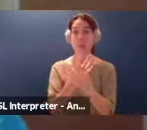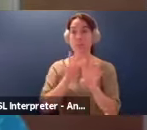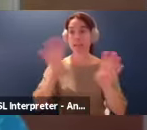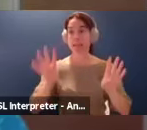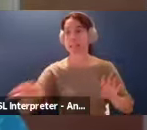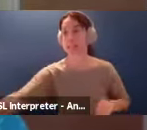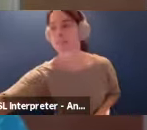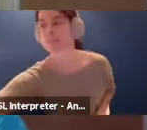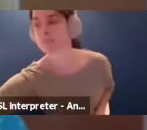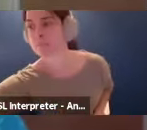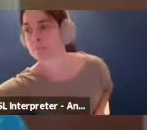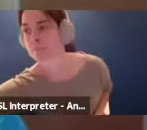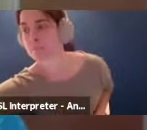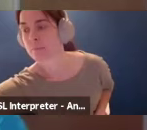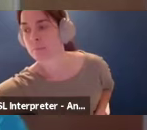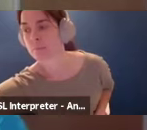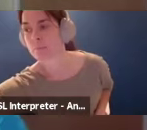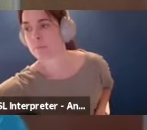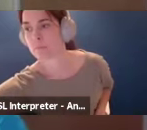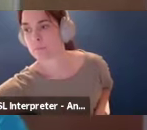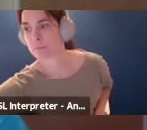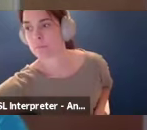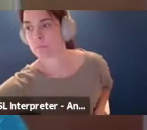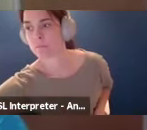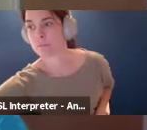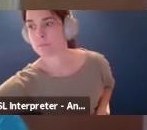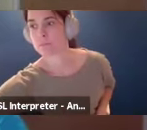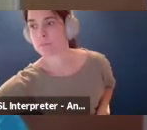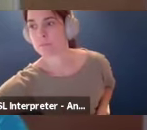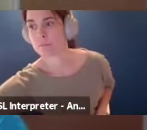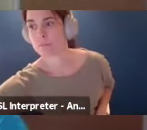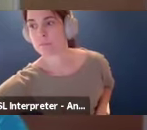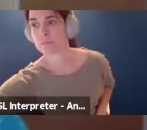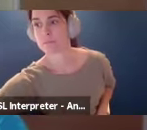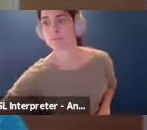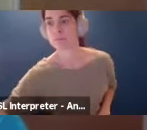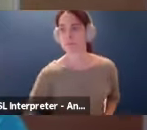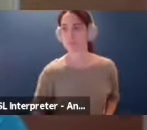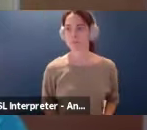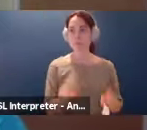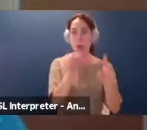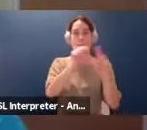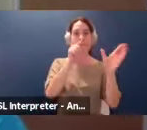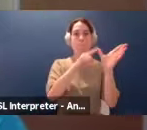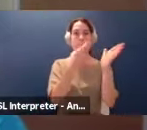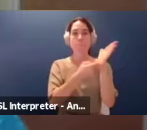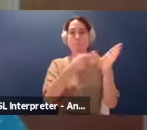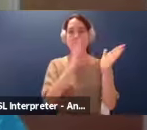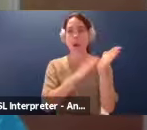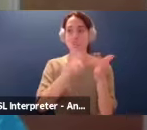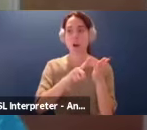young activist in her native glasgow scotland disillusioned with politics but looking for a way to change the world